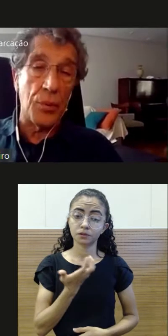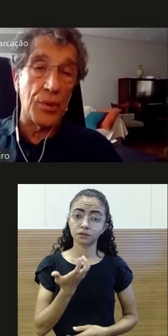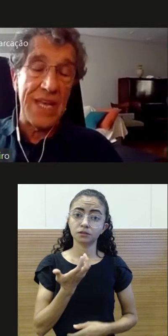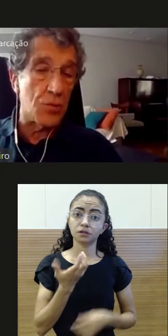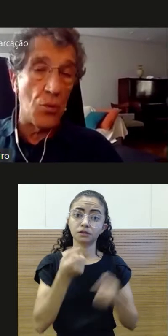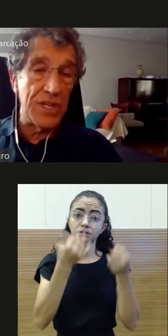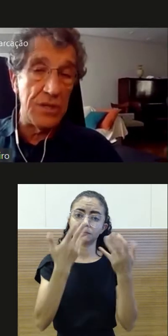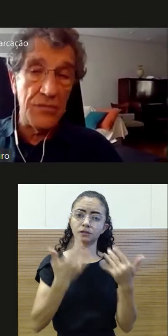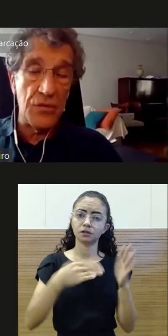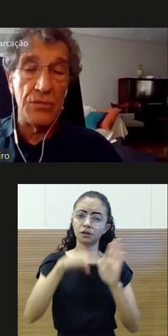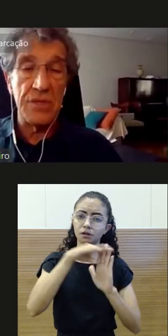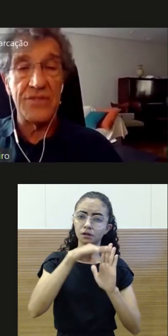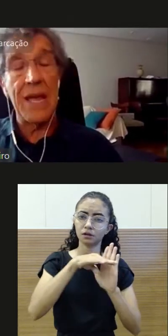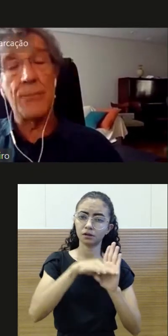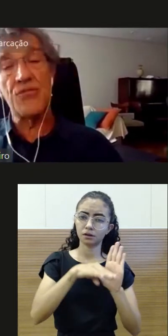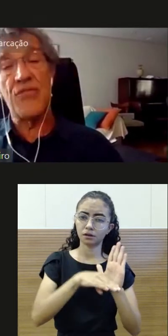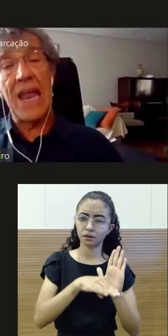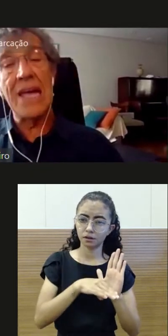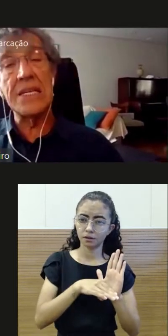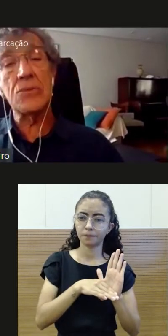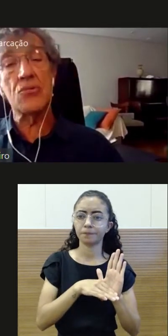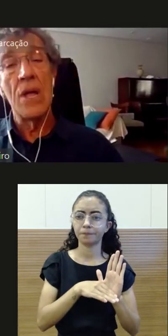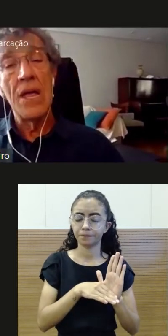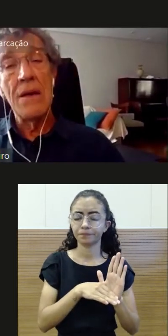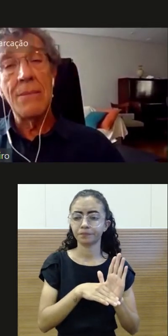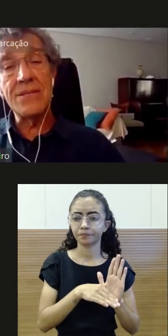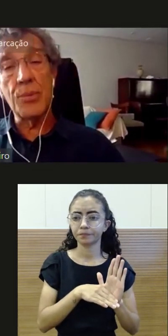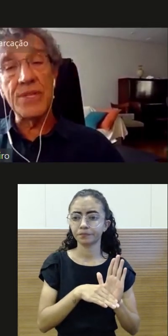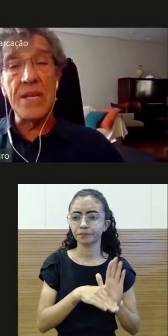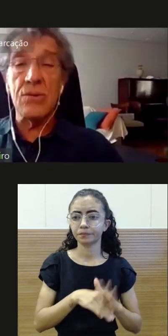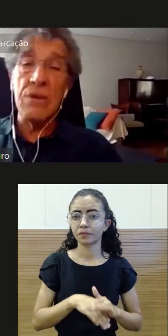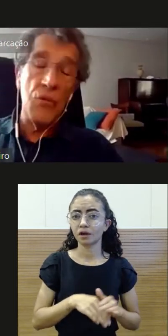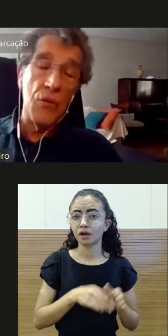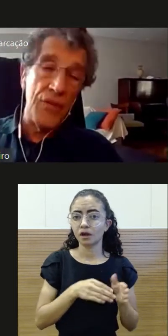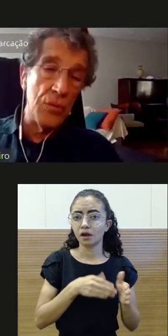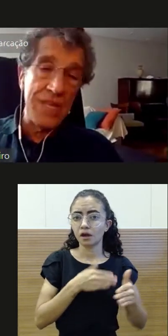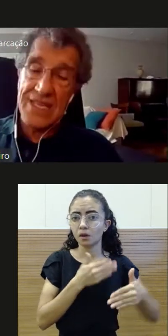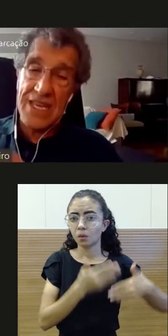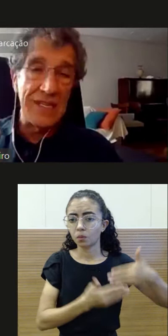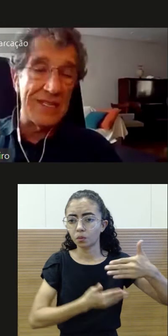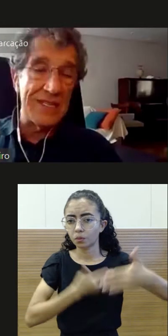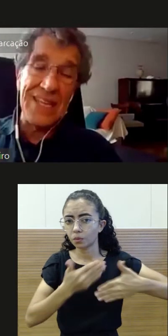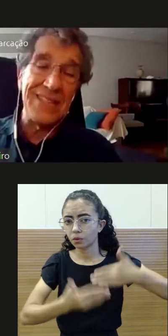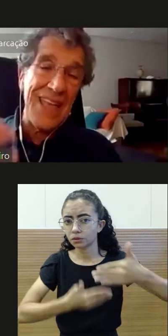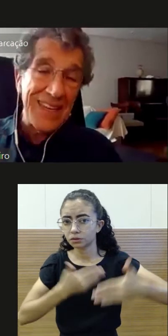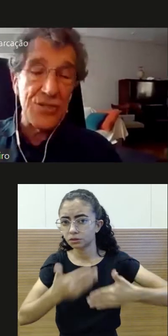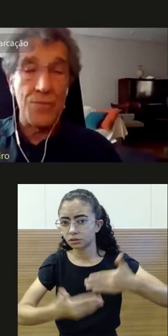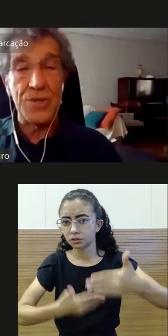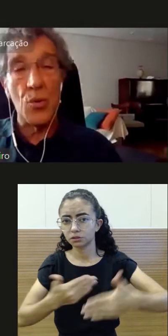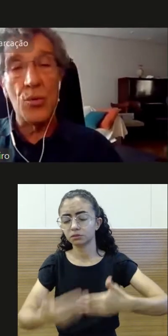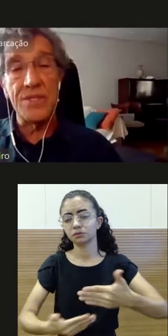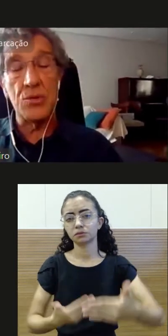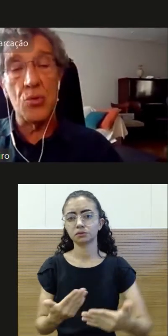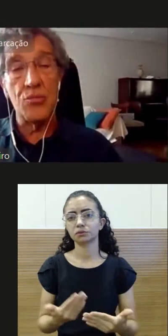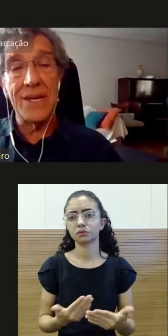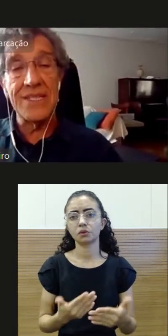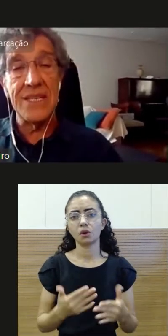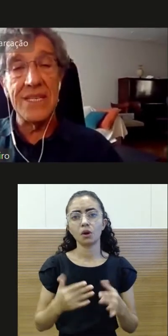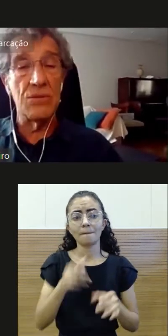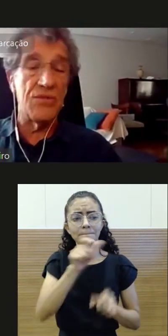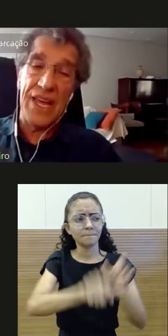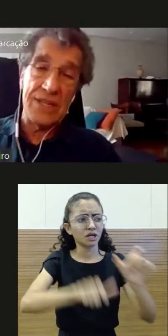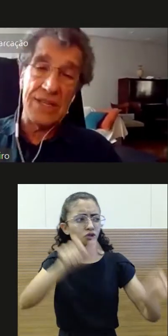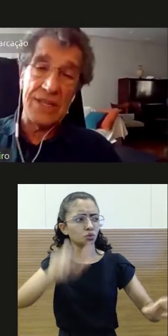I just like to say that the Dietary Guidelines is a community process,